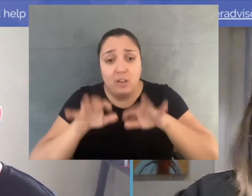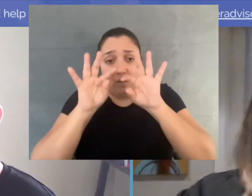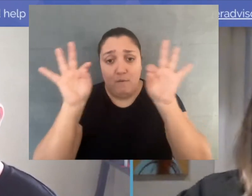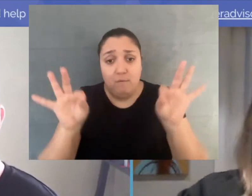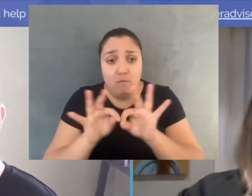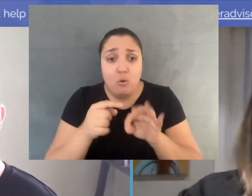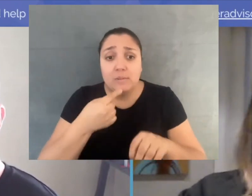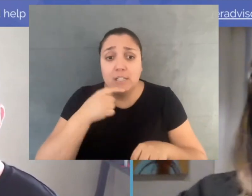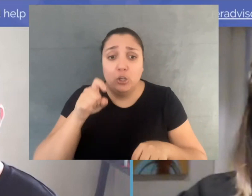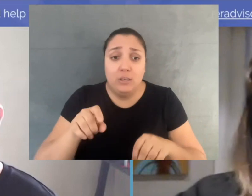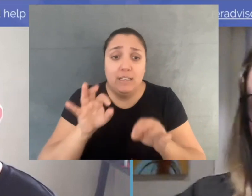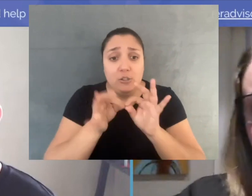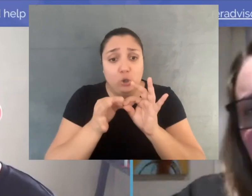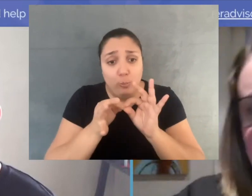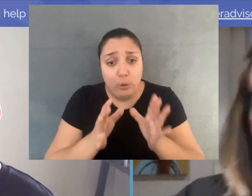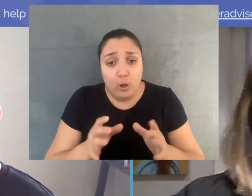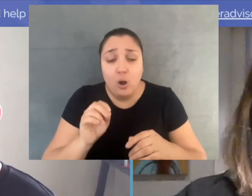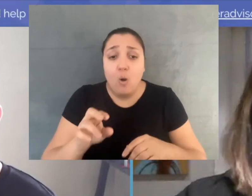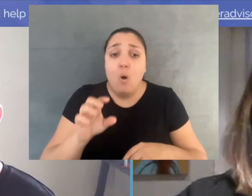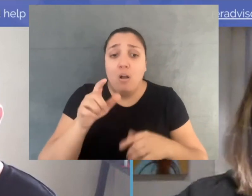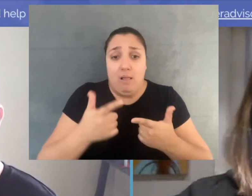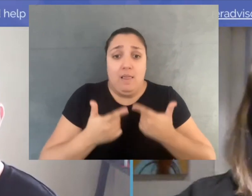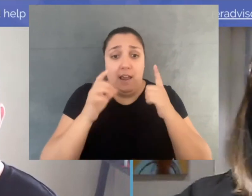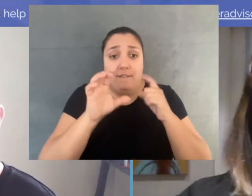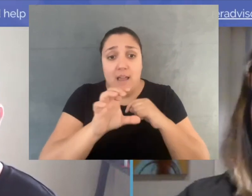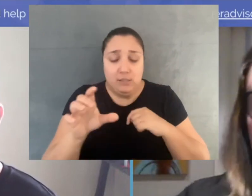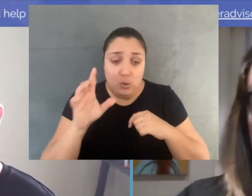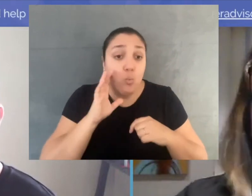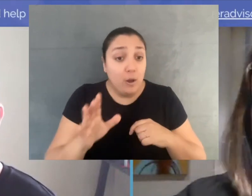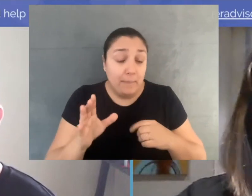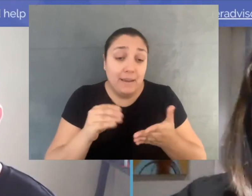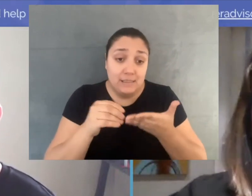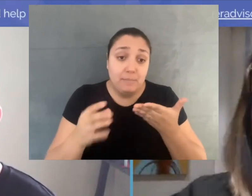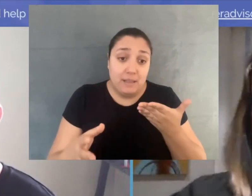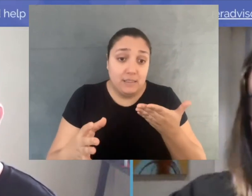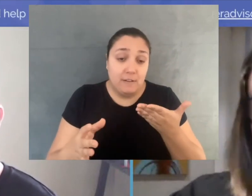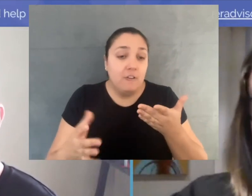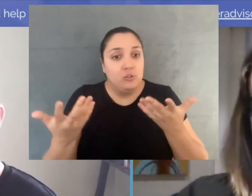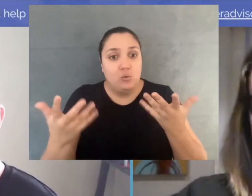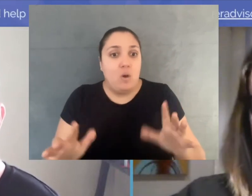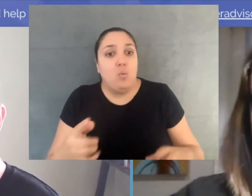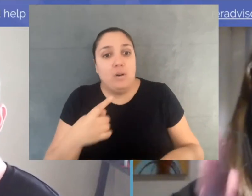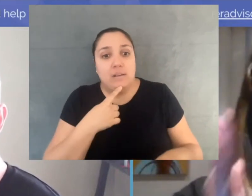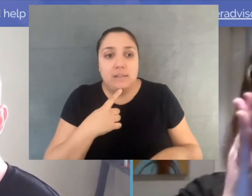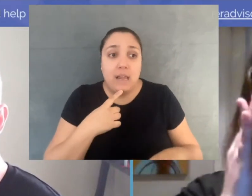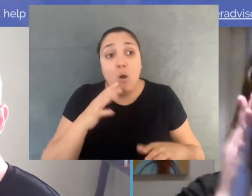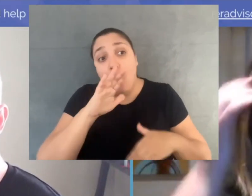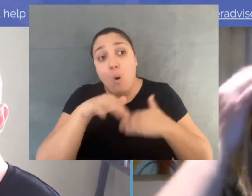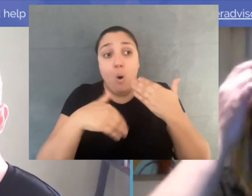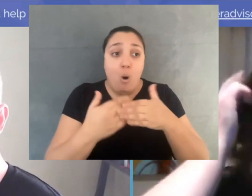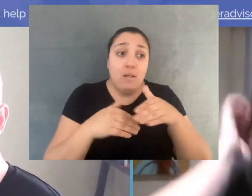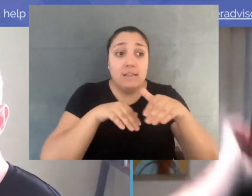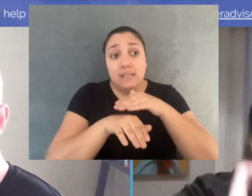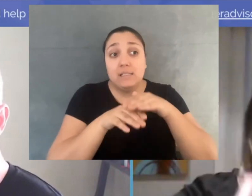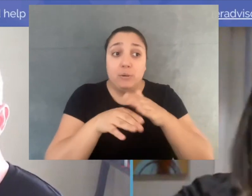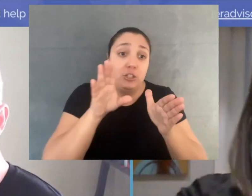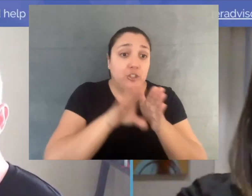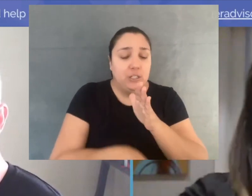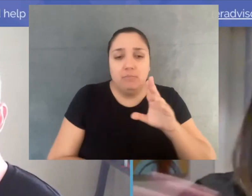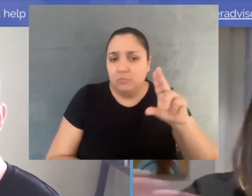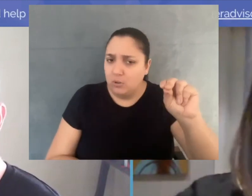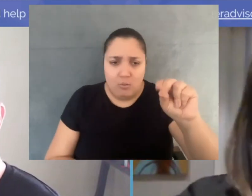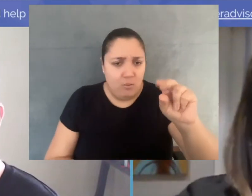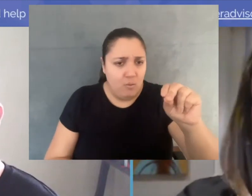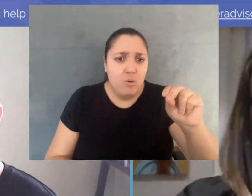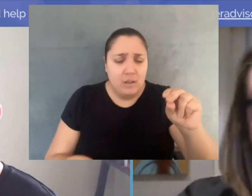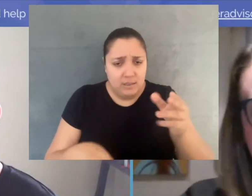and you fill out a form saying you need, a sign language interpreter, or you need live captioning, it's going to be expensive. So I don't want to allude to the fact that